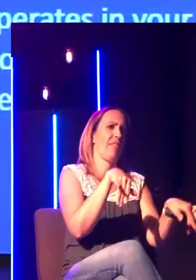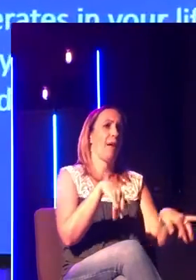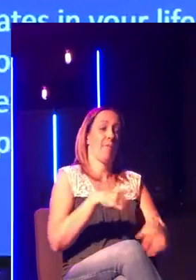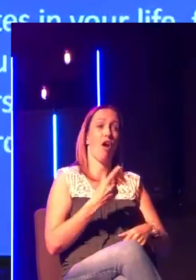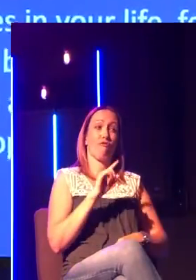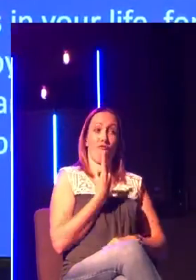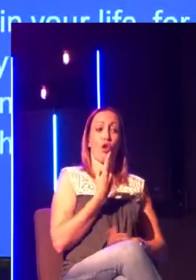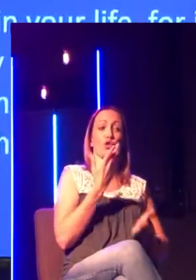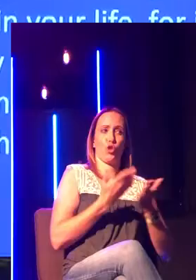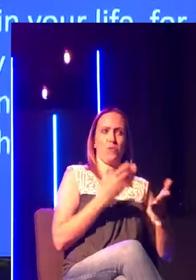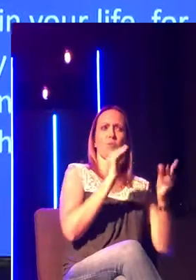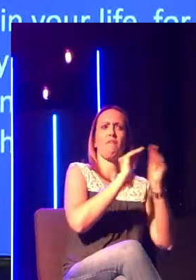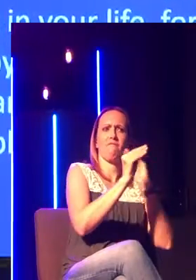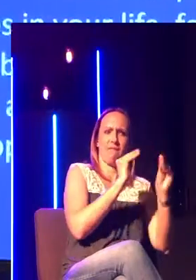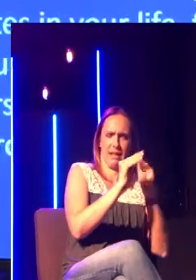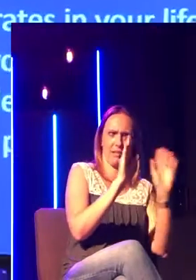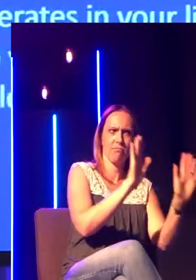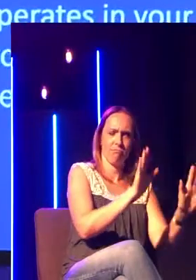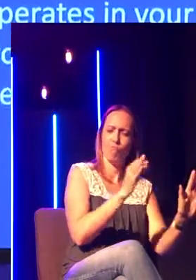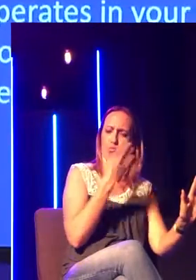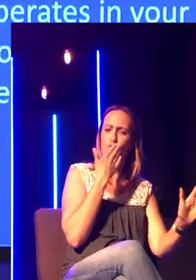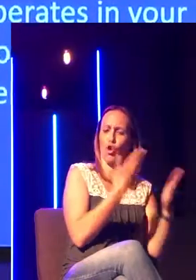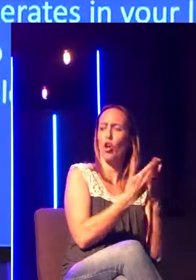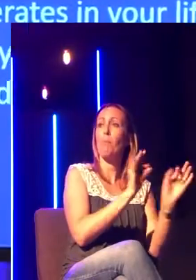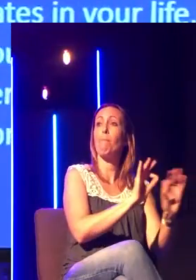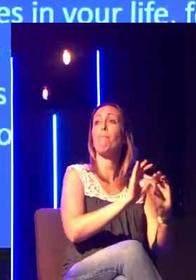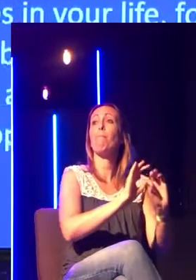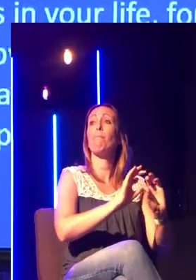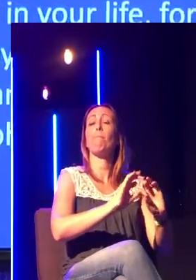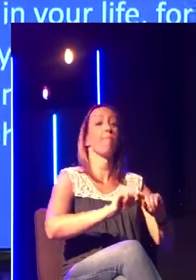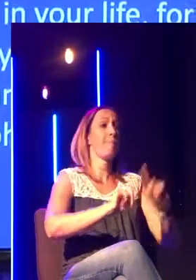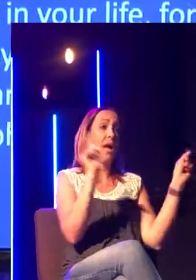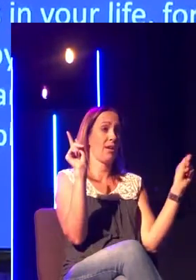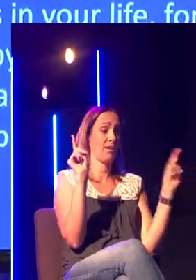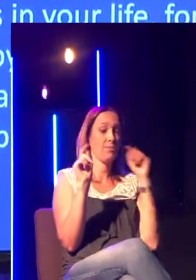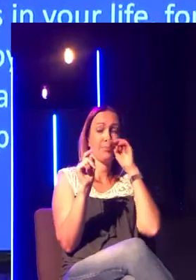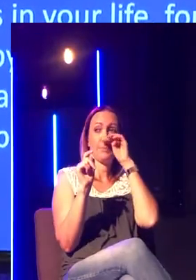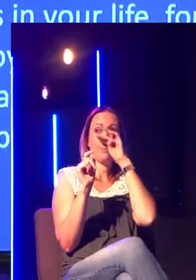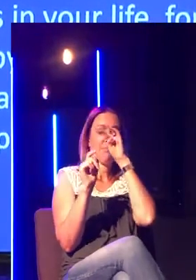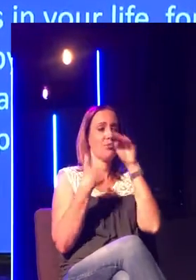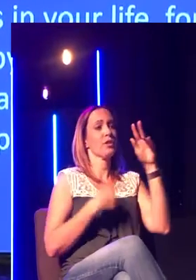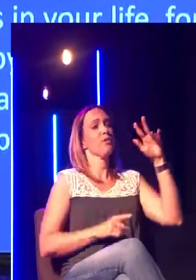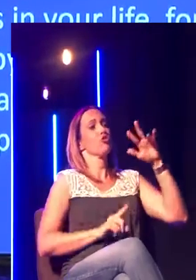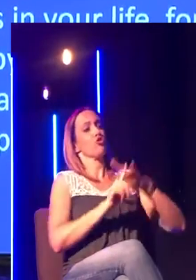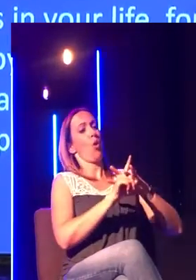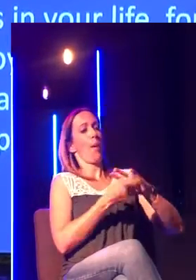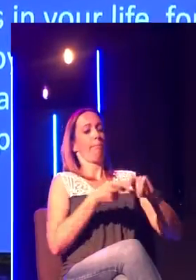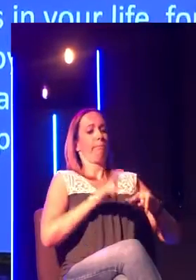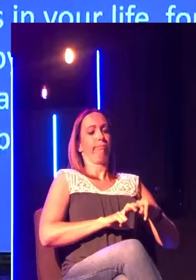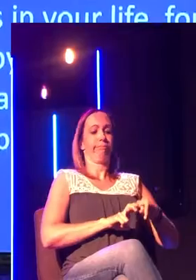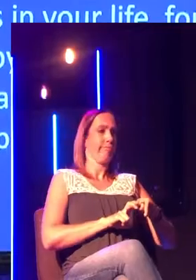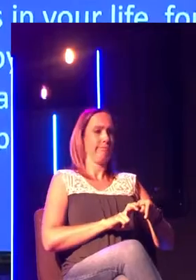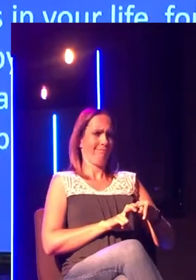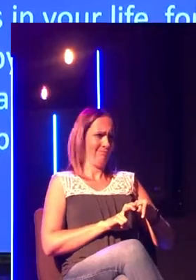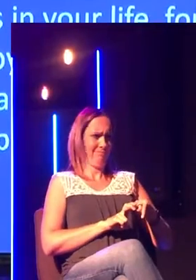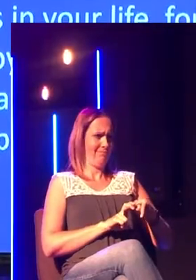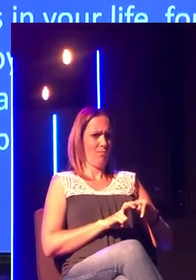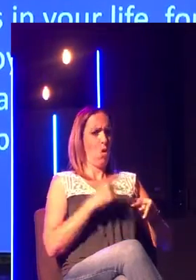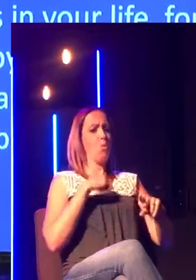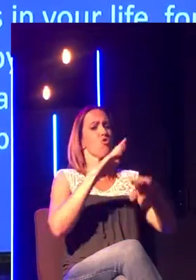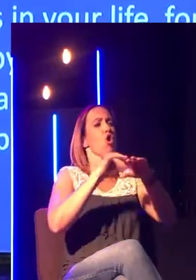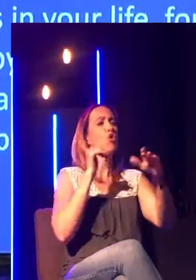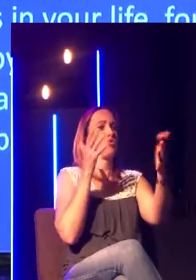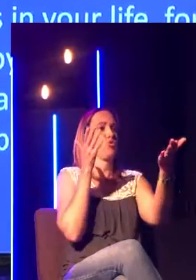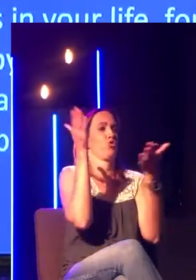Last service, we fixed and we corrected them. It's all good. But we're not just supposed to show up. Man, we're called to